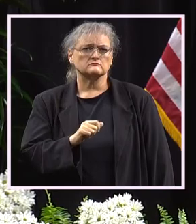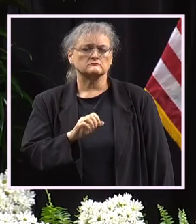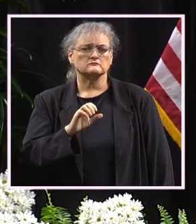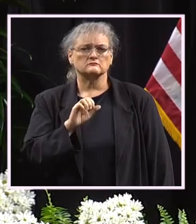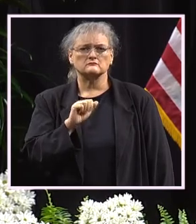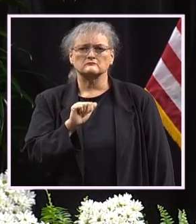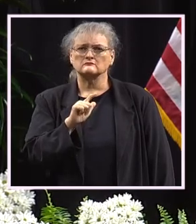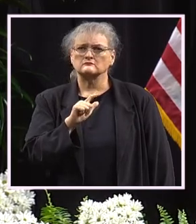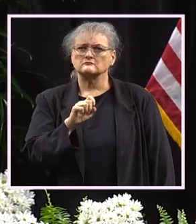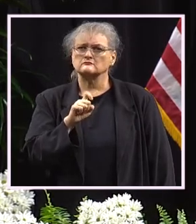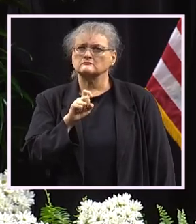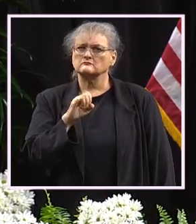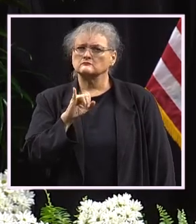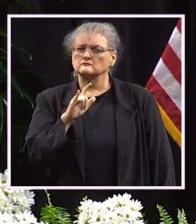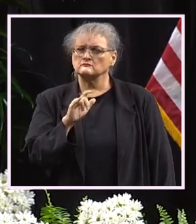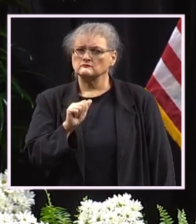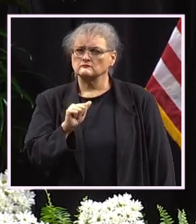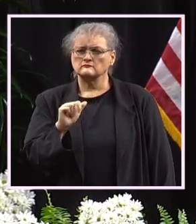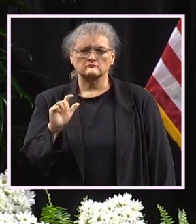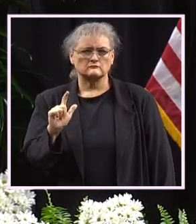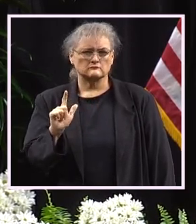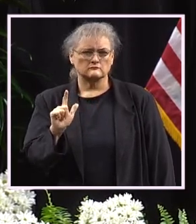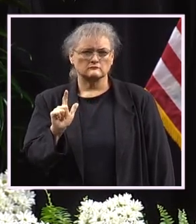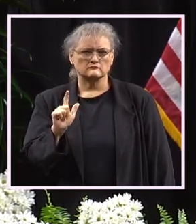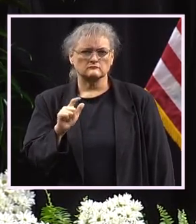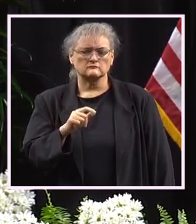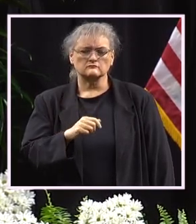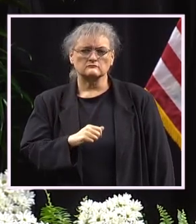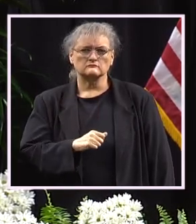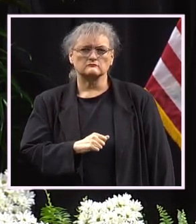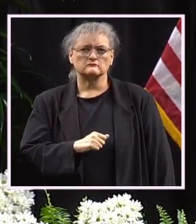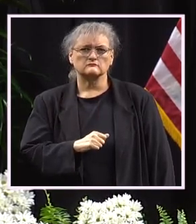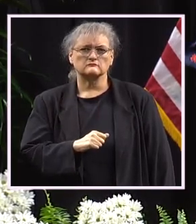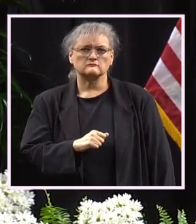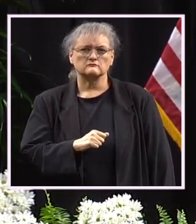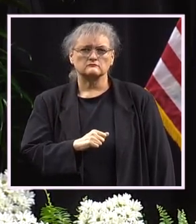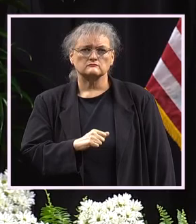Alexia Mia Lascano, Master of Science.